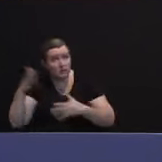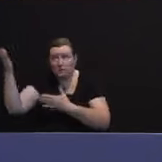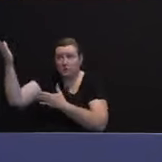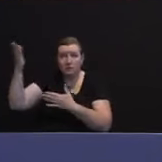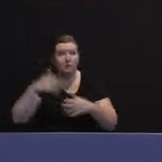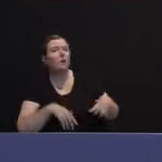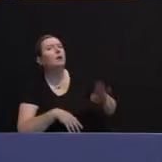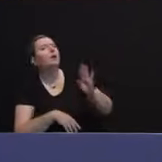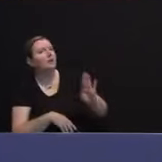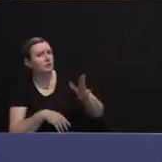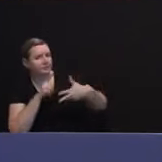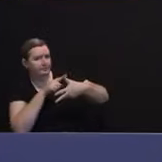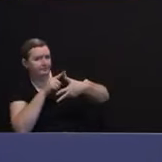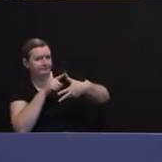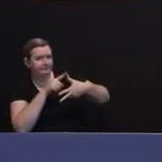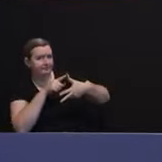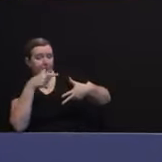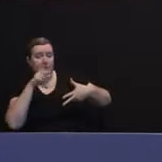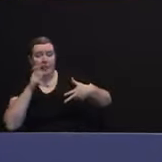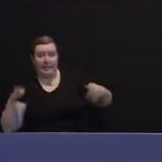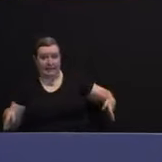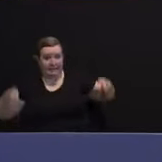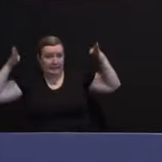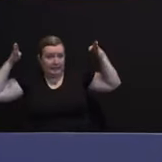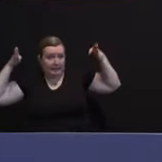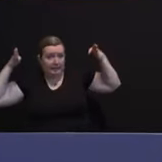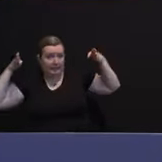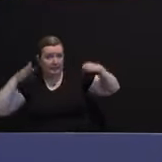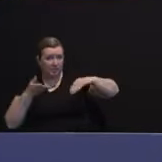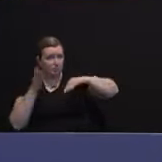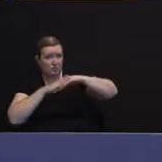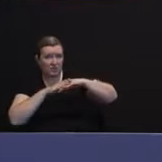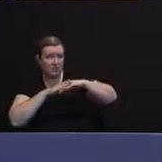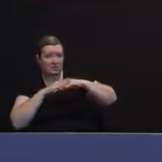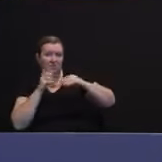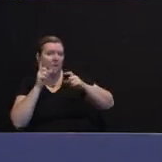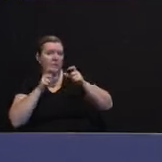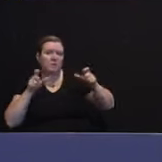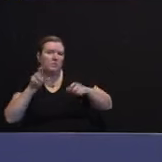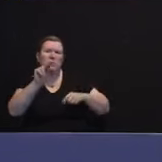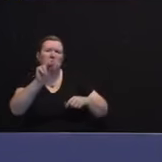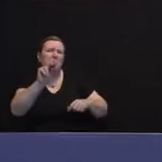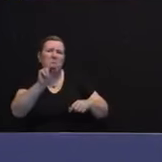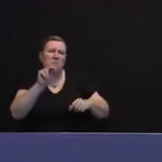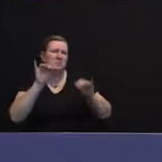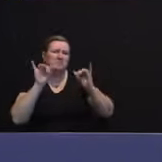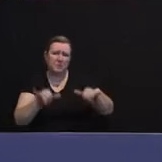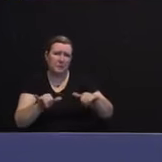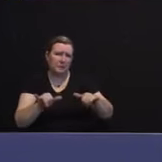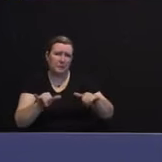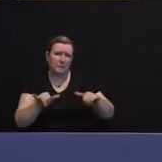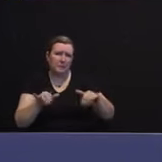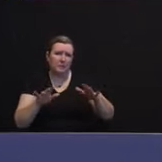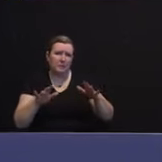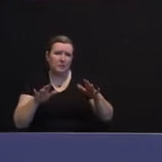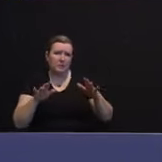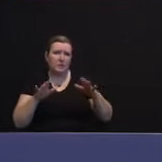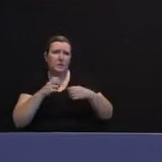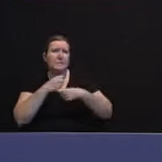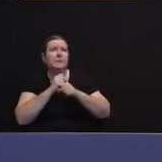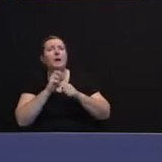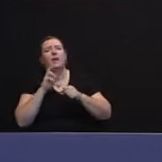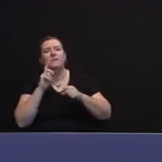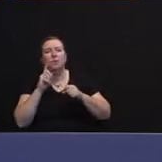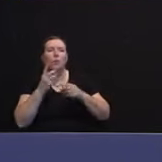the capacity, but to make up for the lost capacity of the bar seating, we are supporting that. As long as